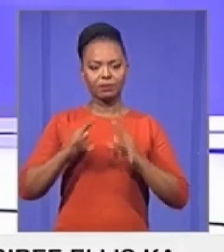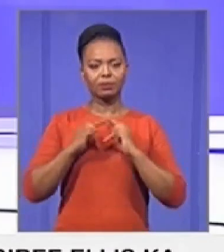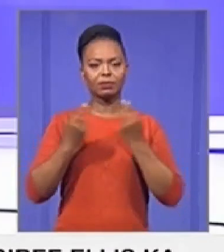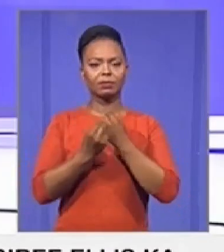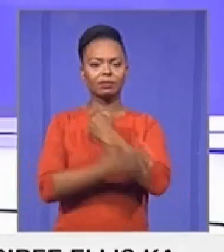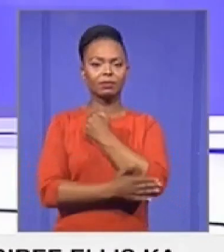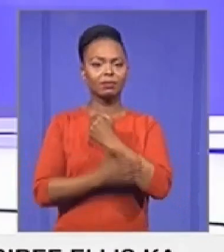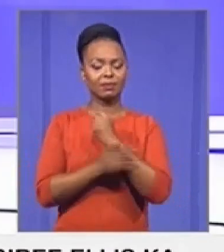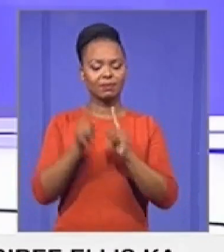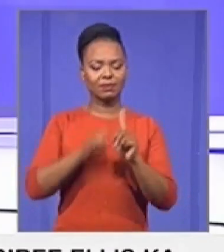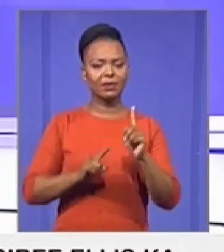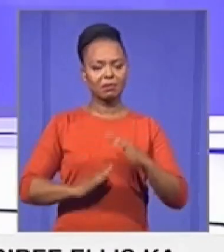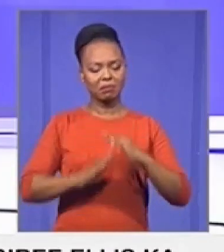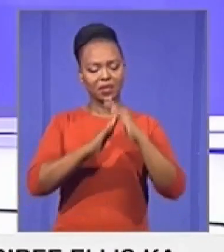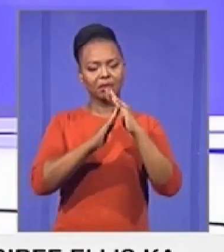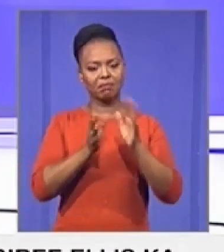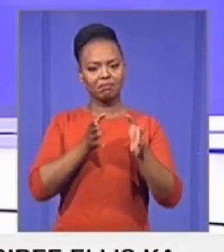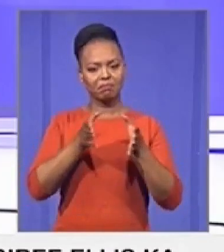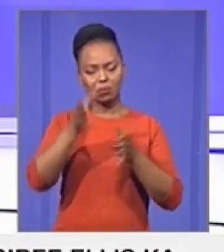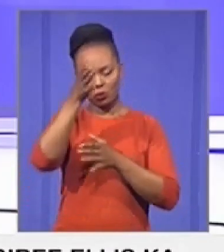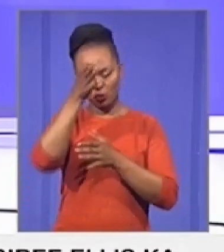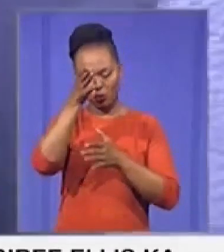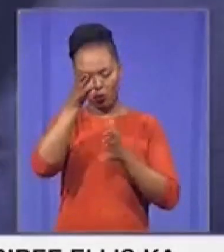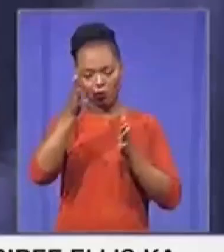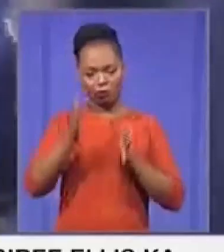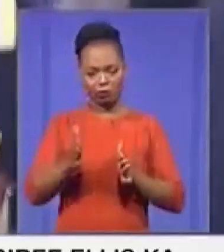mokwetlisi wa selemo maemong a Afrika.